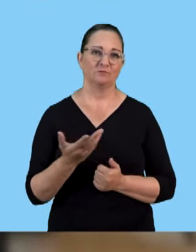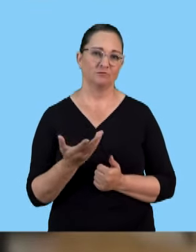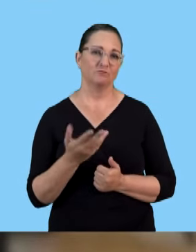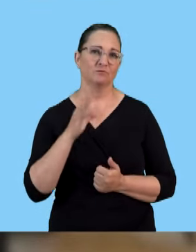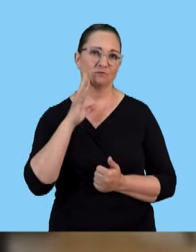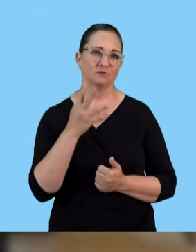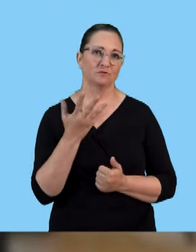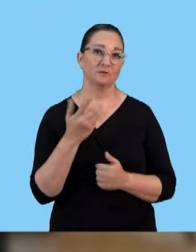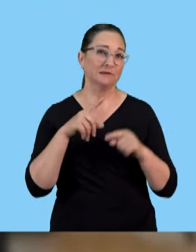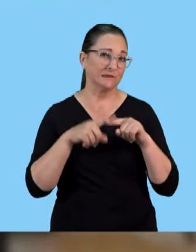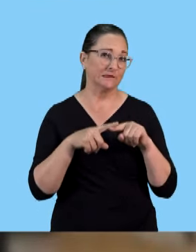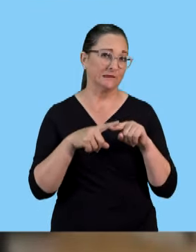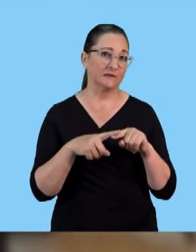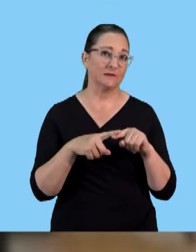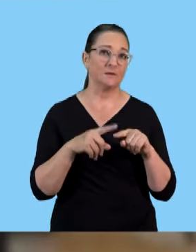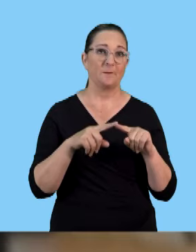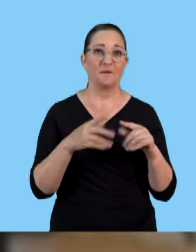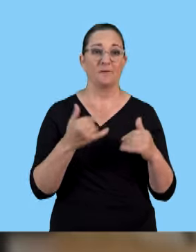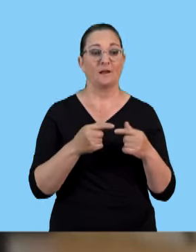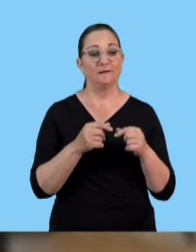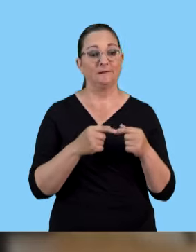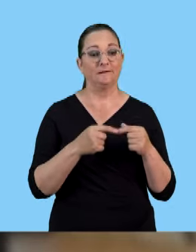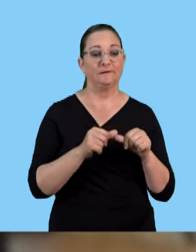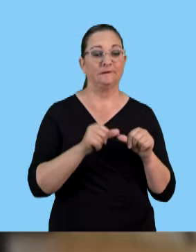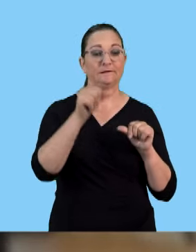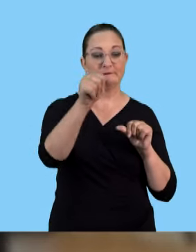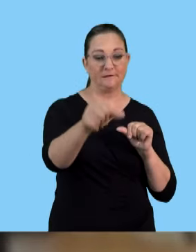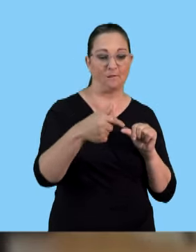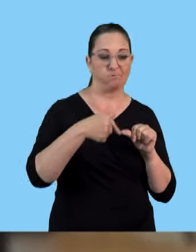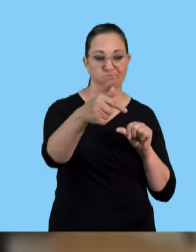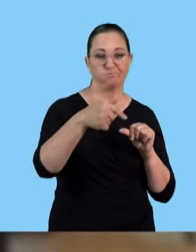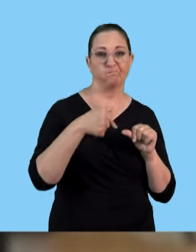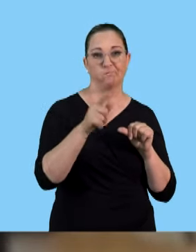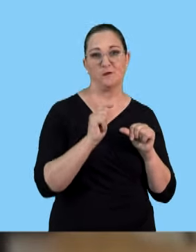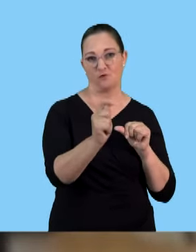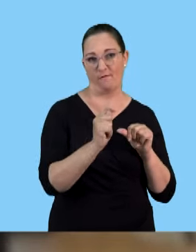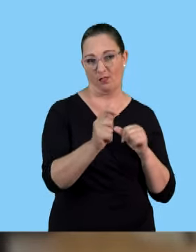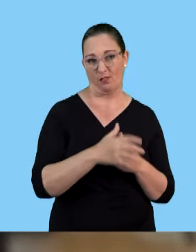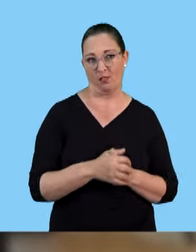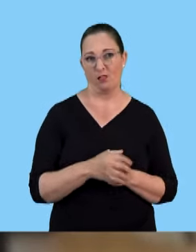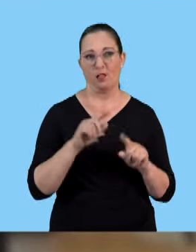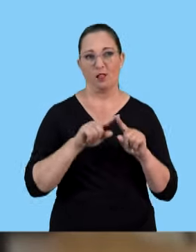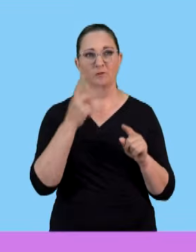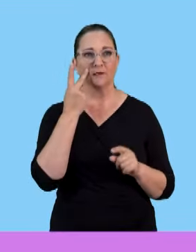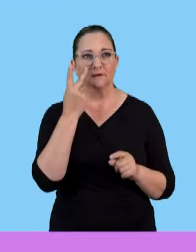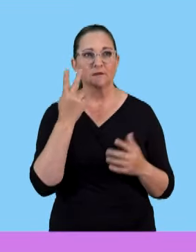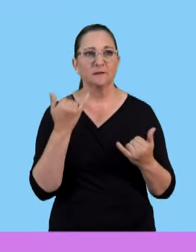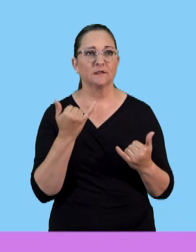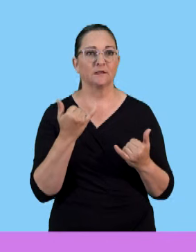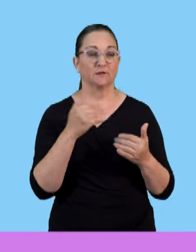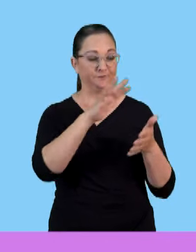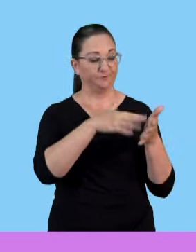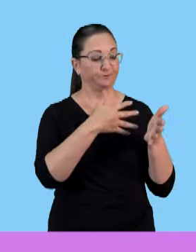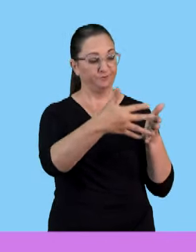provider, and it will be determined by the distance that a customer will travel. Now, looking at the